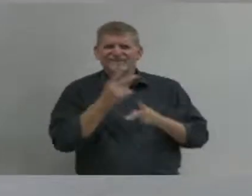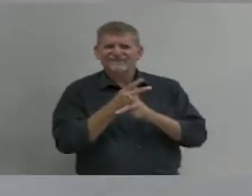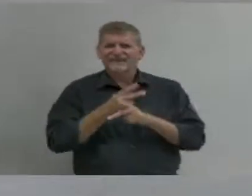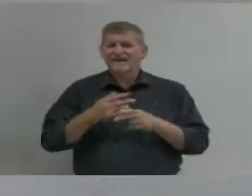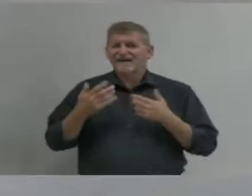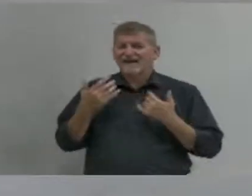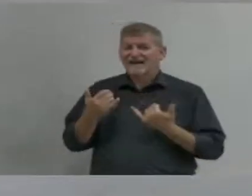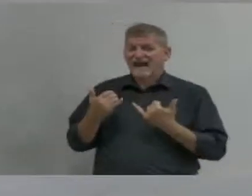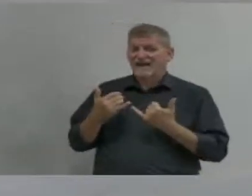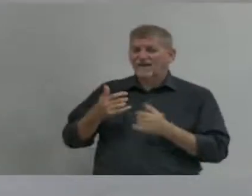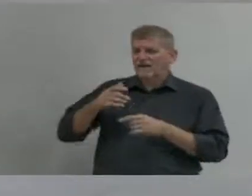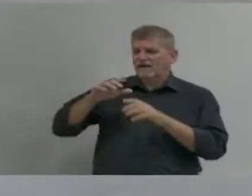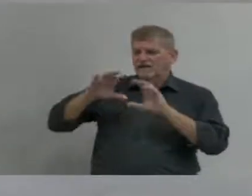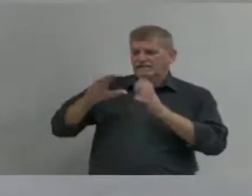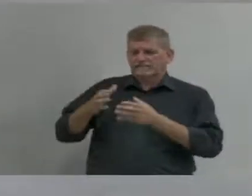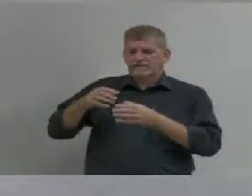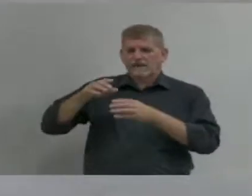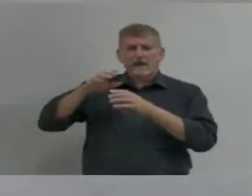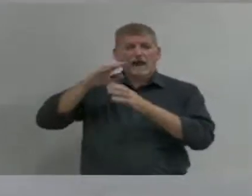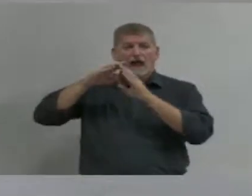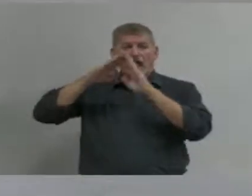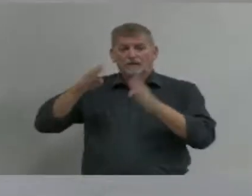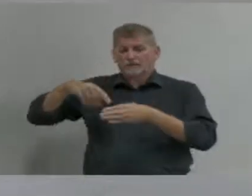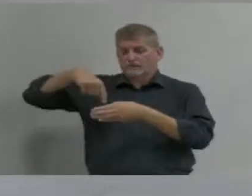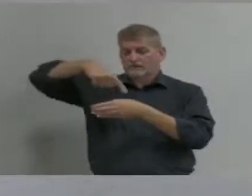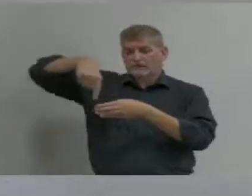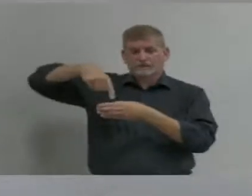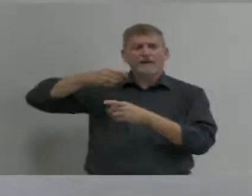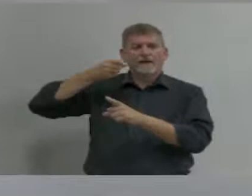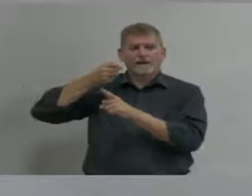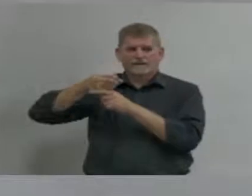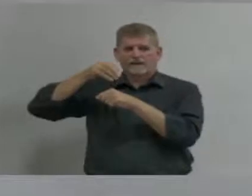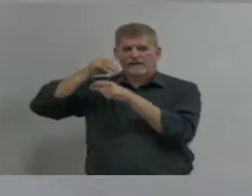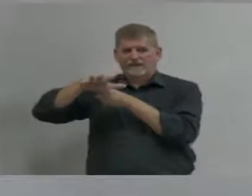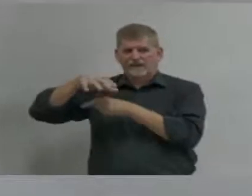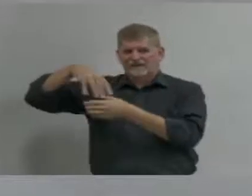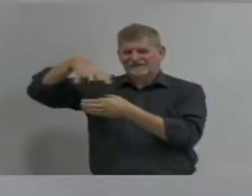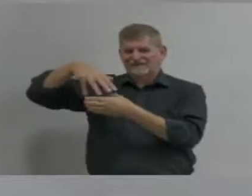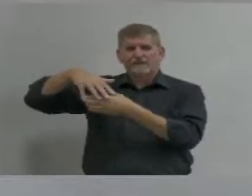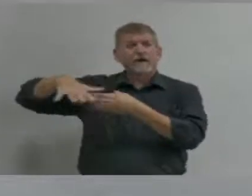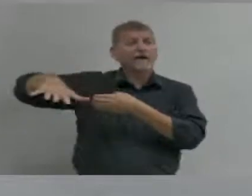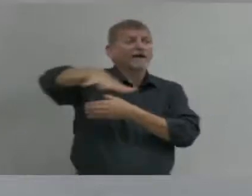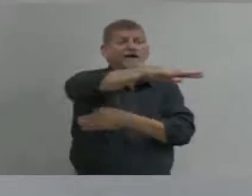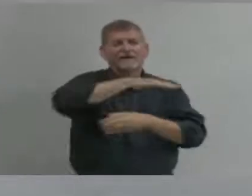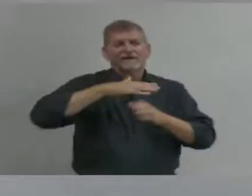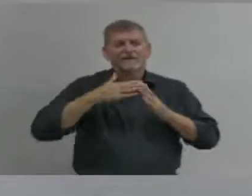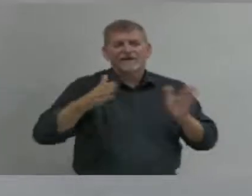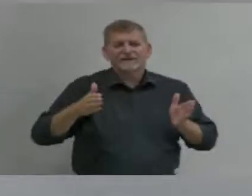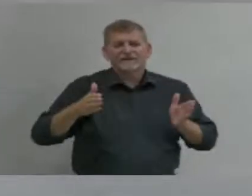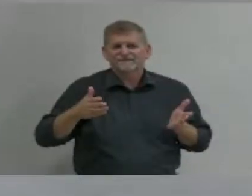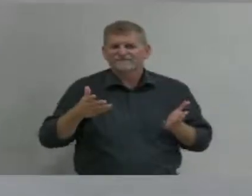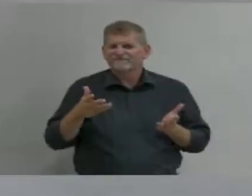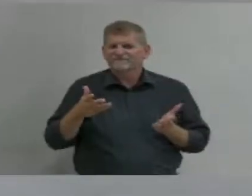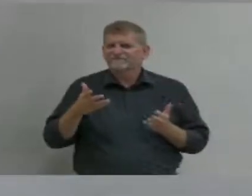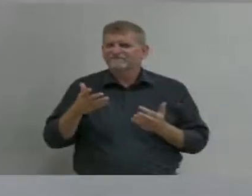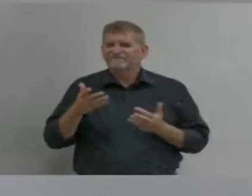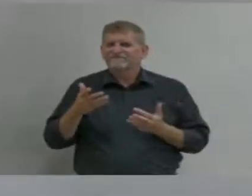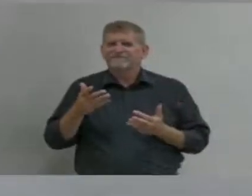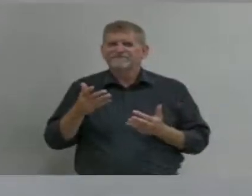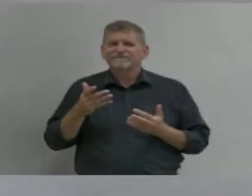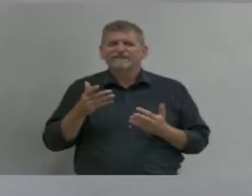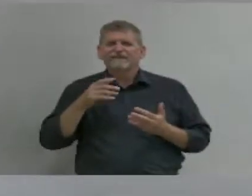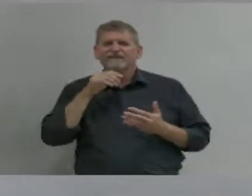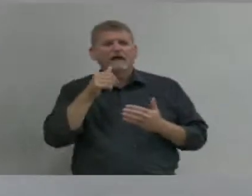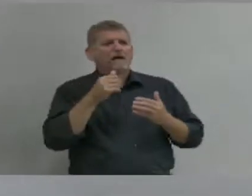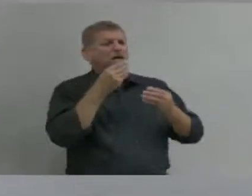a particular Greek house, then we work with the Protect Purdue Health Center in